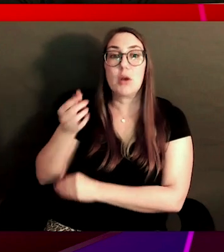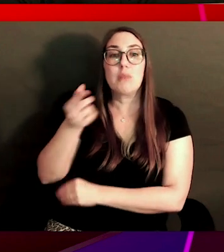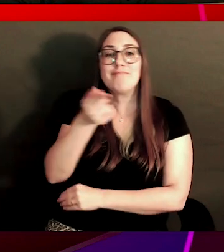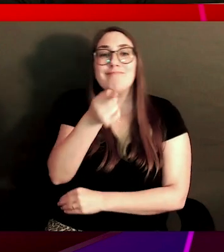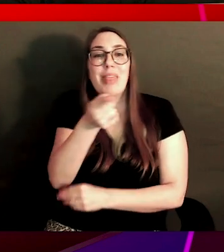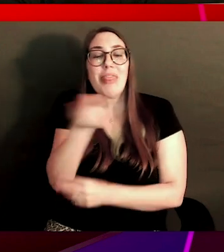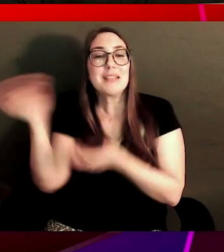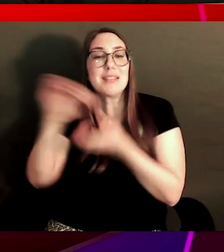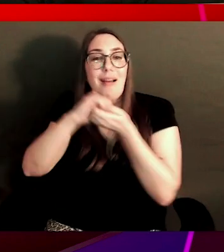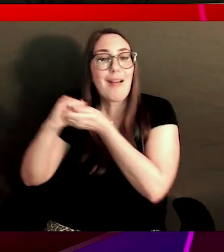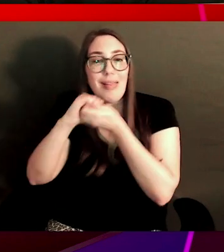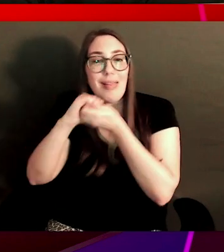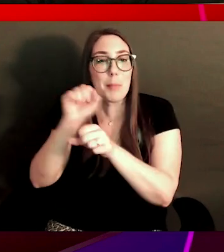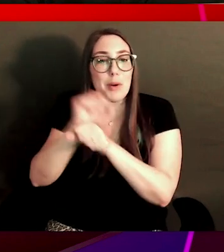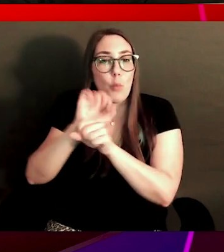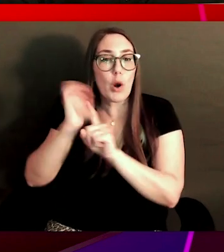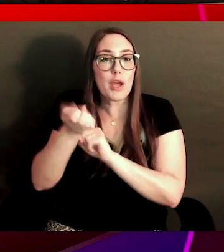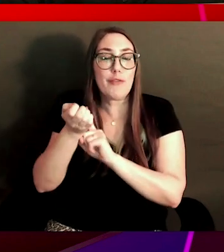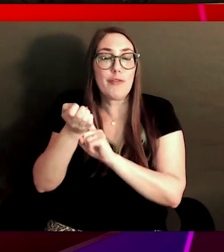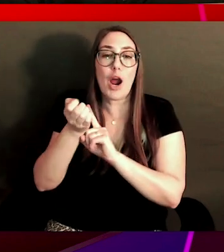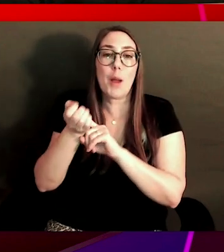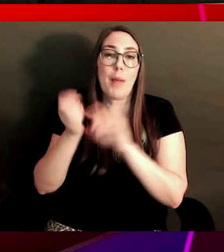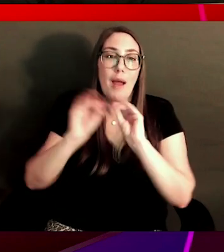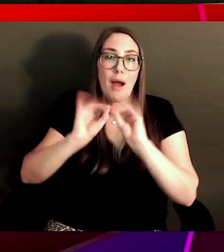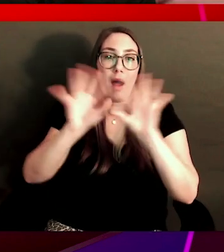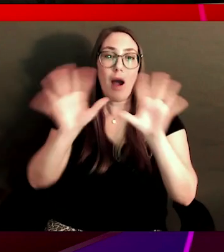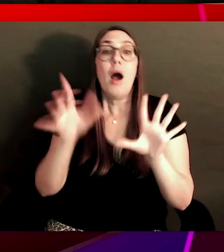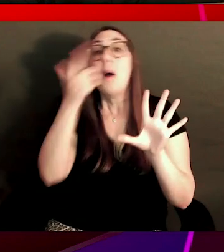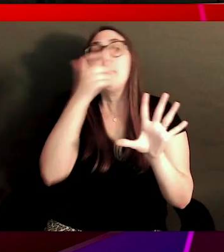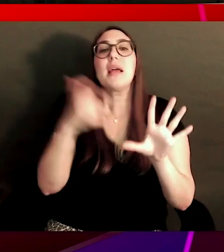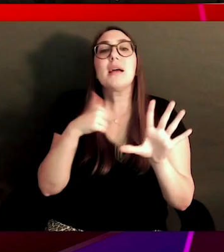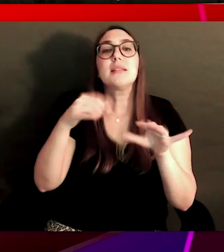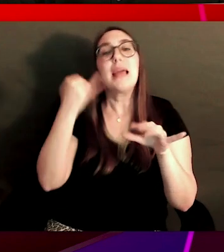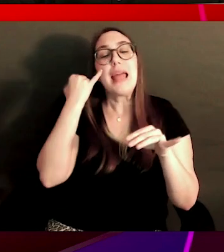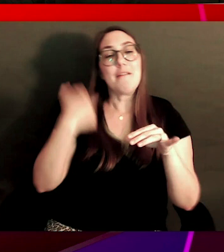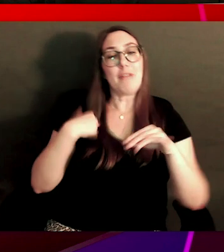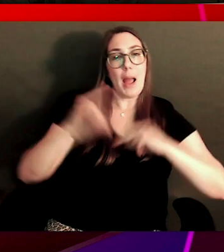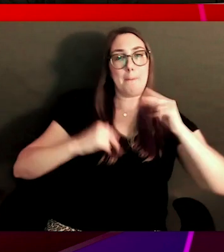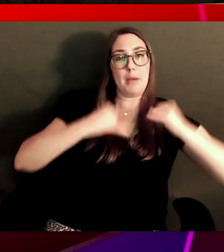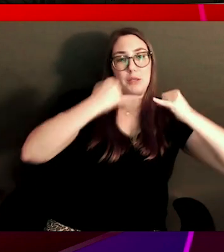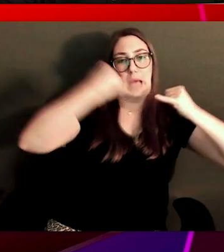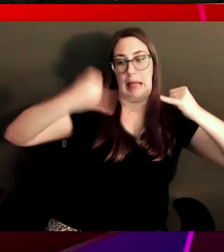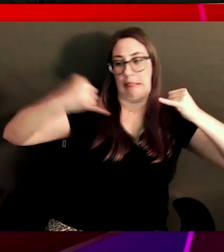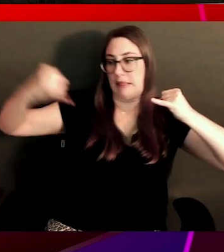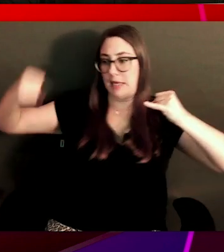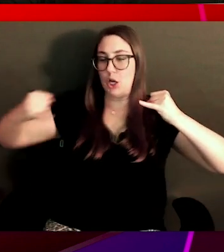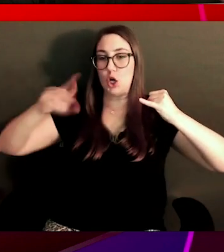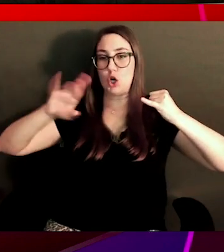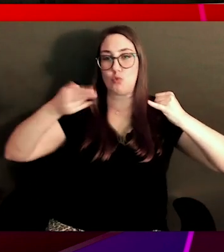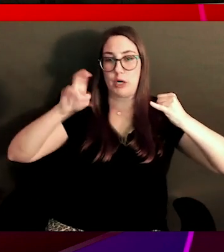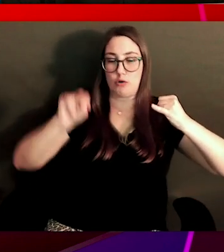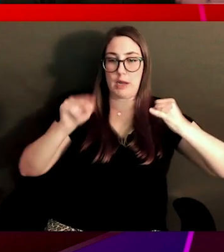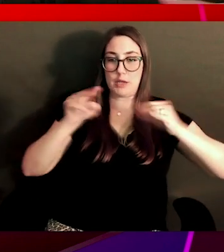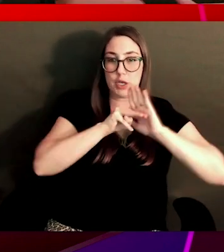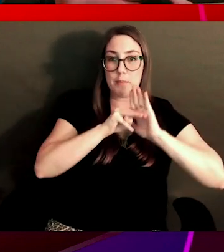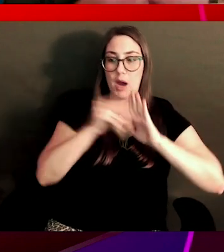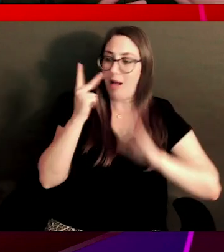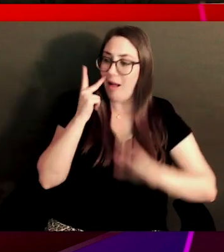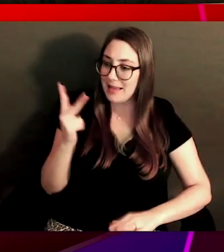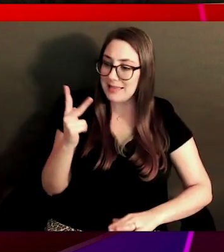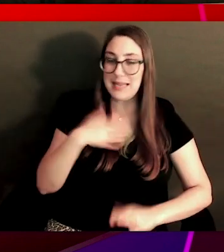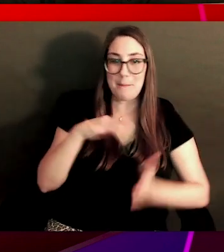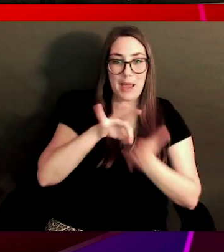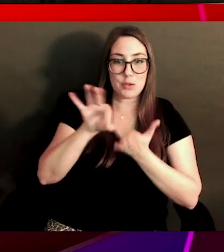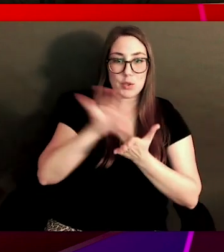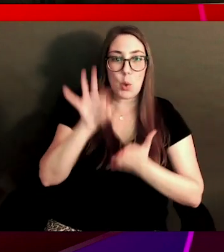come together so that, let's say that I build just a linear regression model, I can score my model, and I see that it's 0.18, not quite